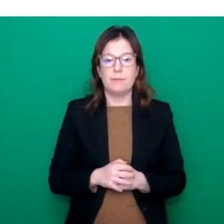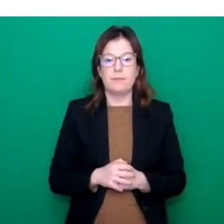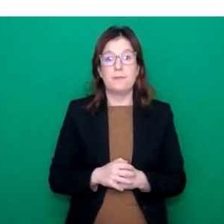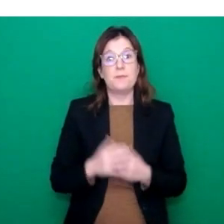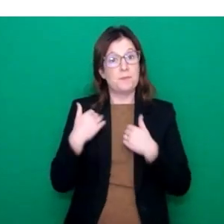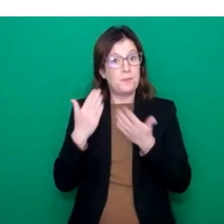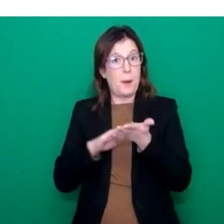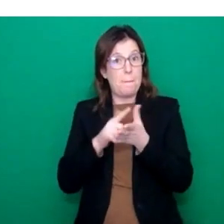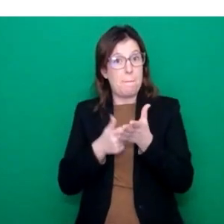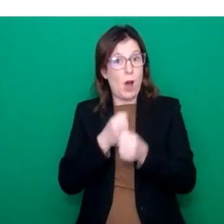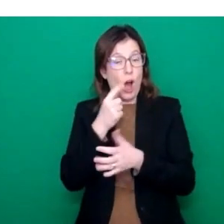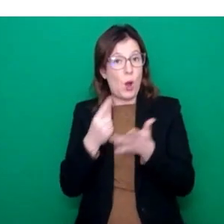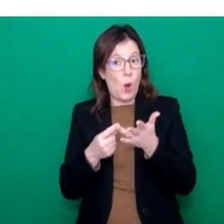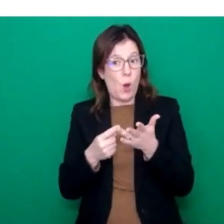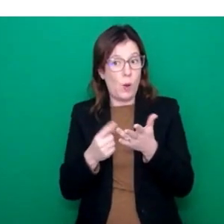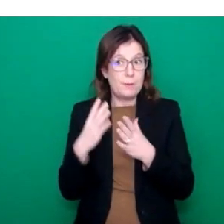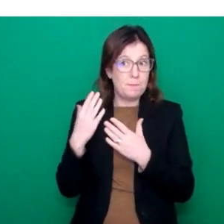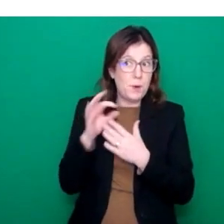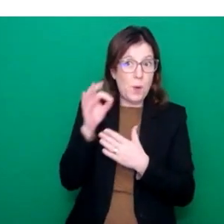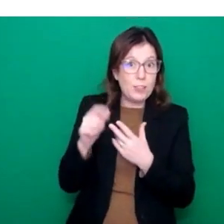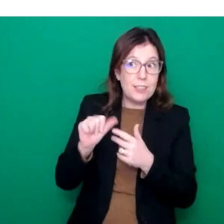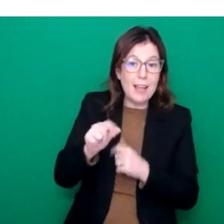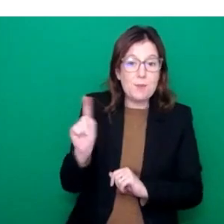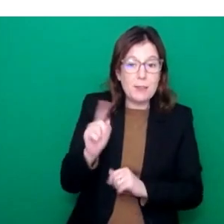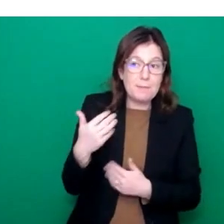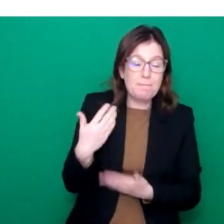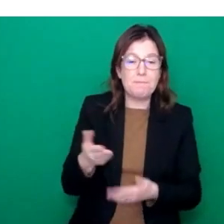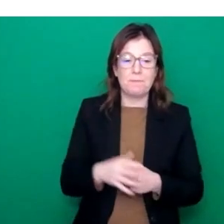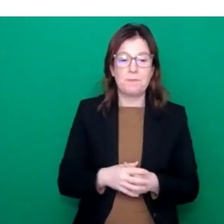to Margo for the next question. Margo, over to you.